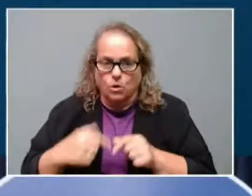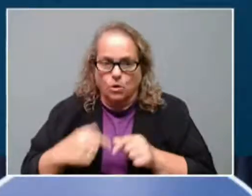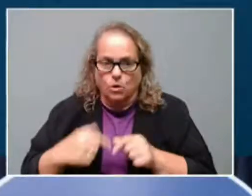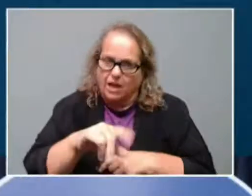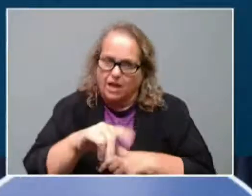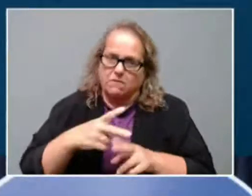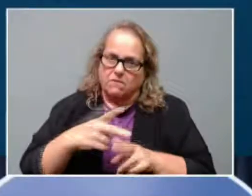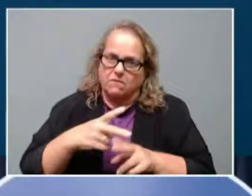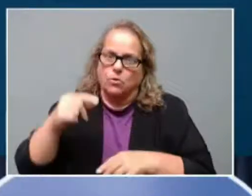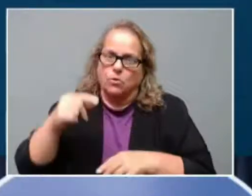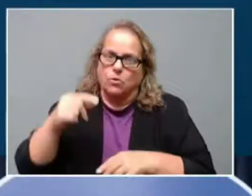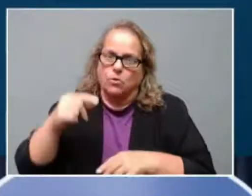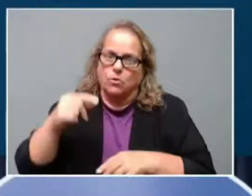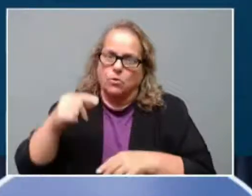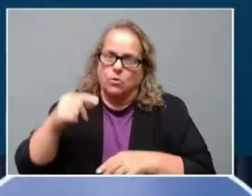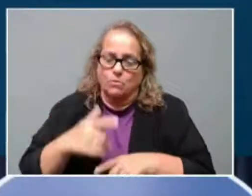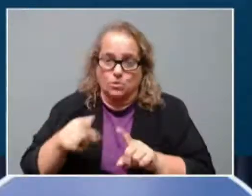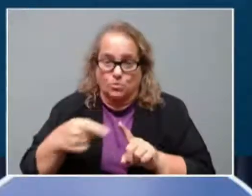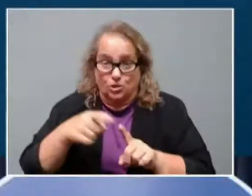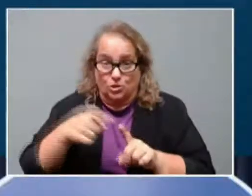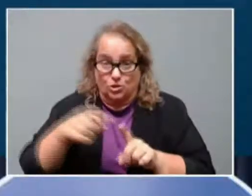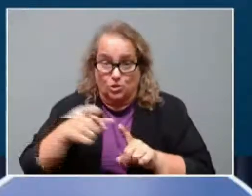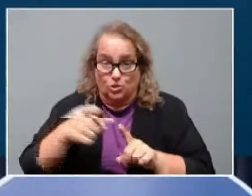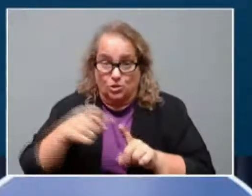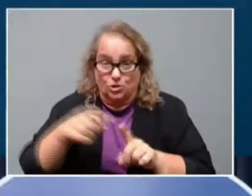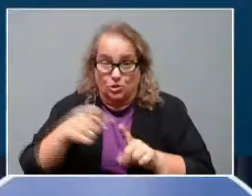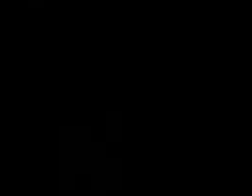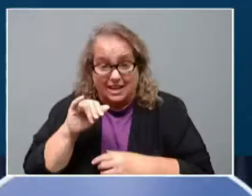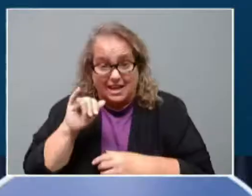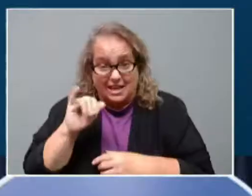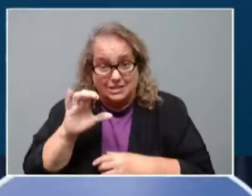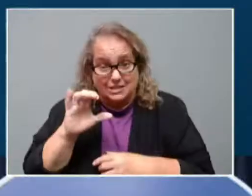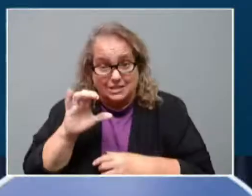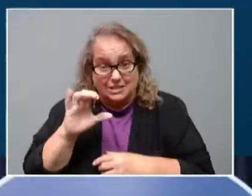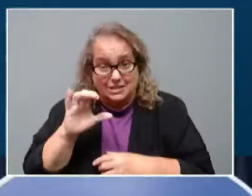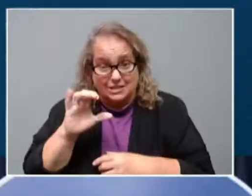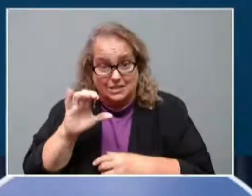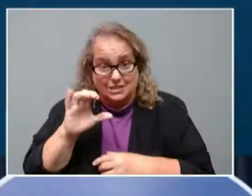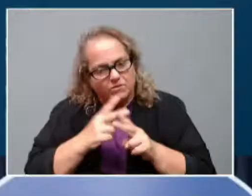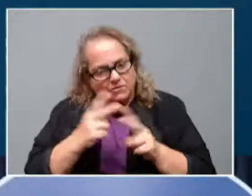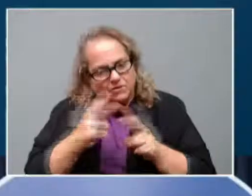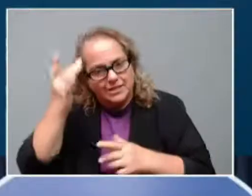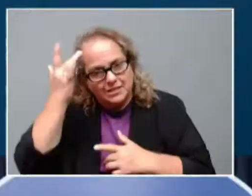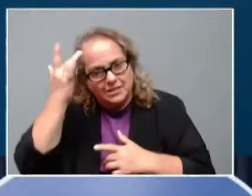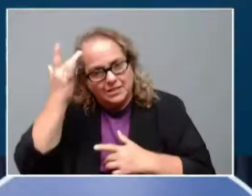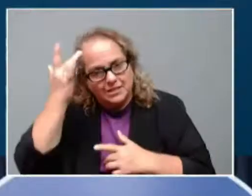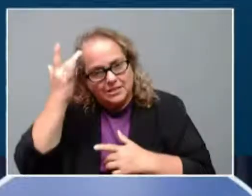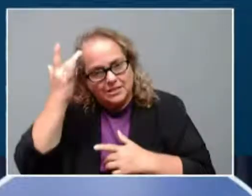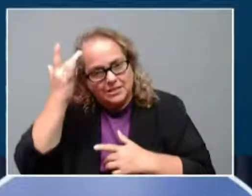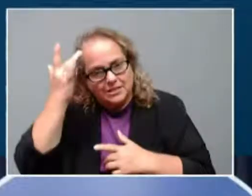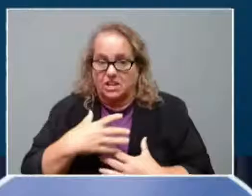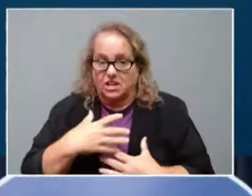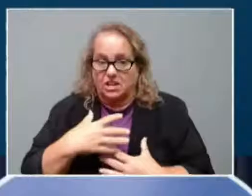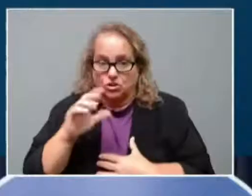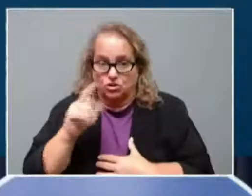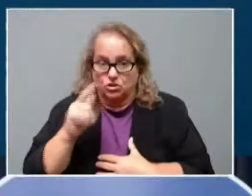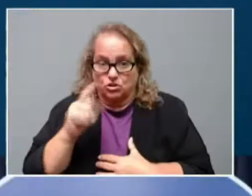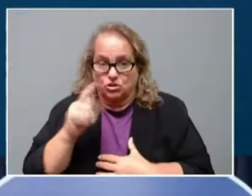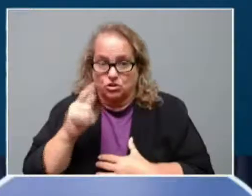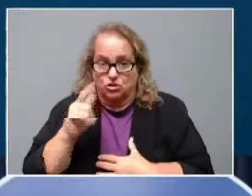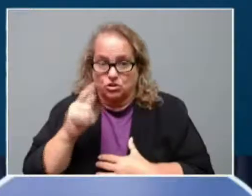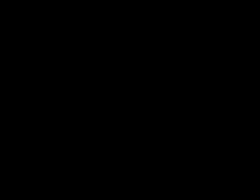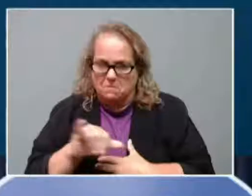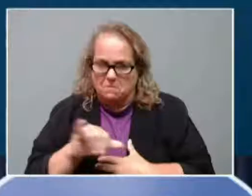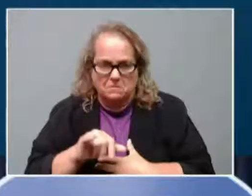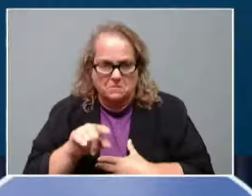an intensive care unit, you are really sick. Ventilator chart, same way. It is,